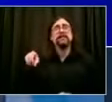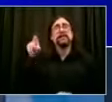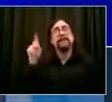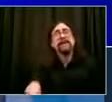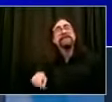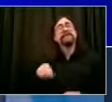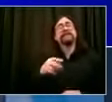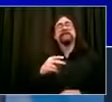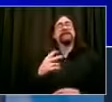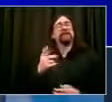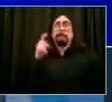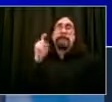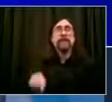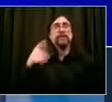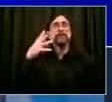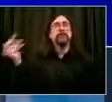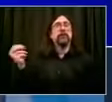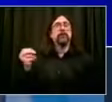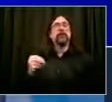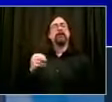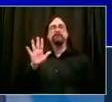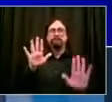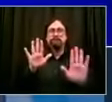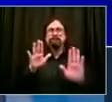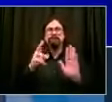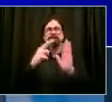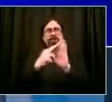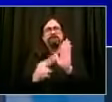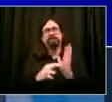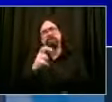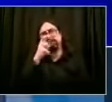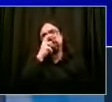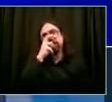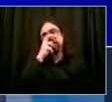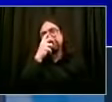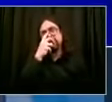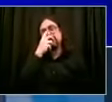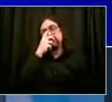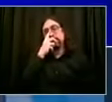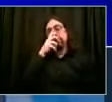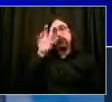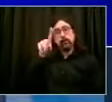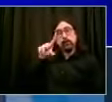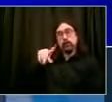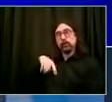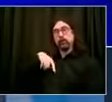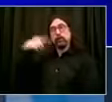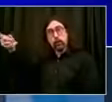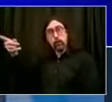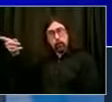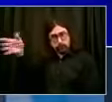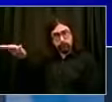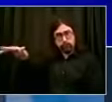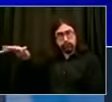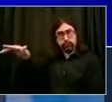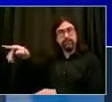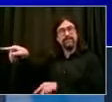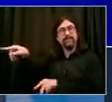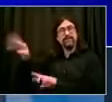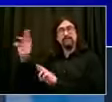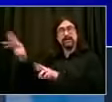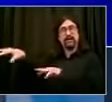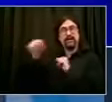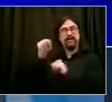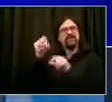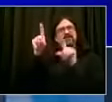when you come back and come out of the quarantine, but otherwise you are quarantining. That is the state law. And we will make